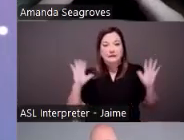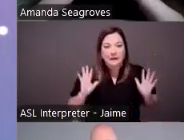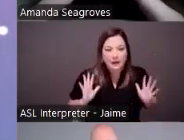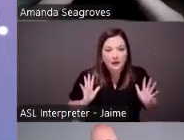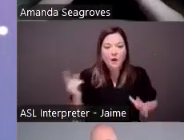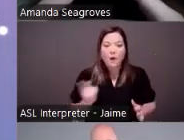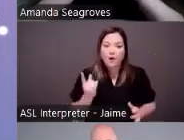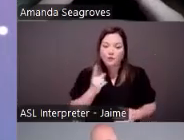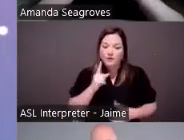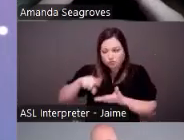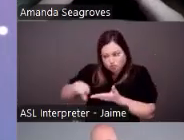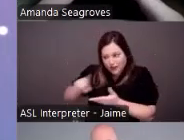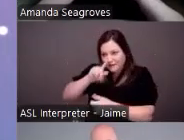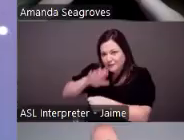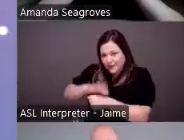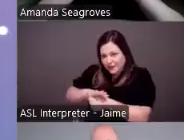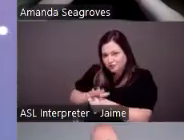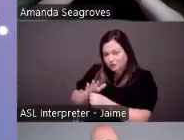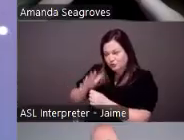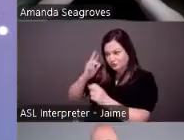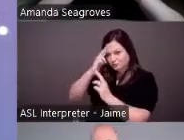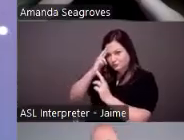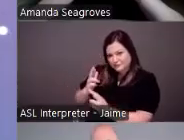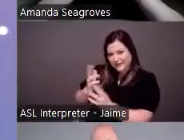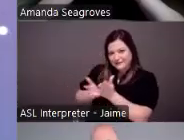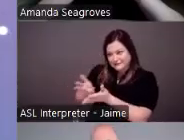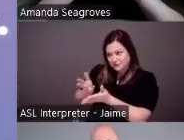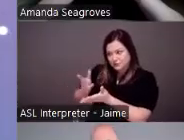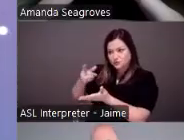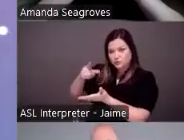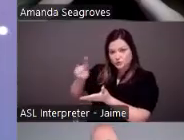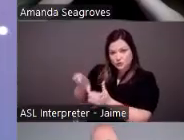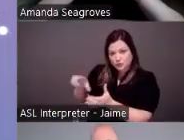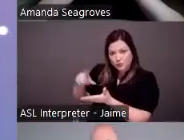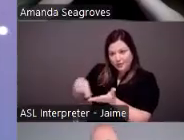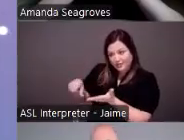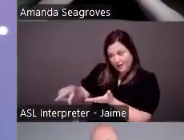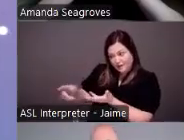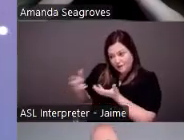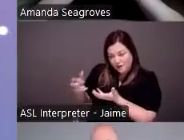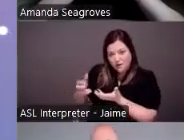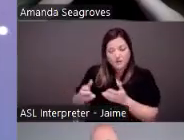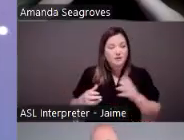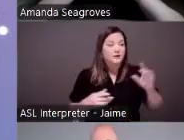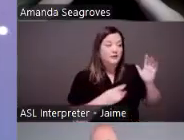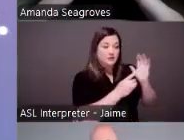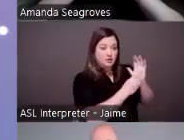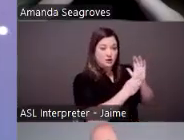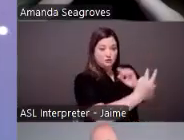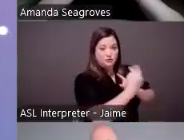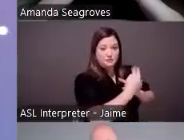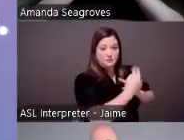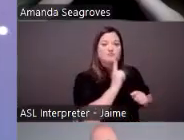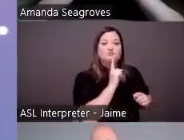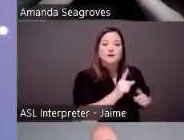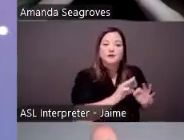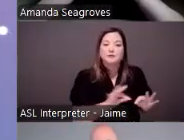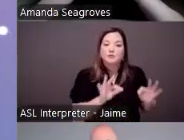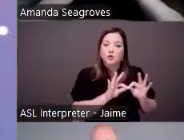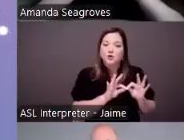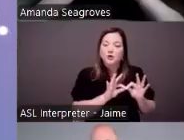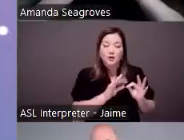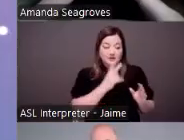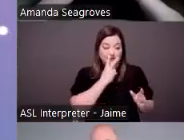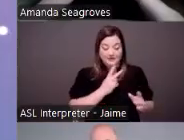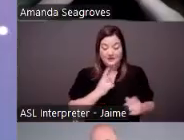making sure that you are doing what the patient wants. And then from the physician's end, it's also really important that if you see a